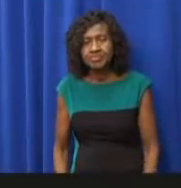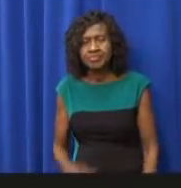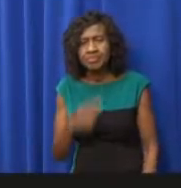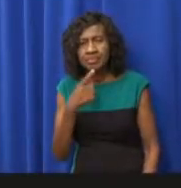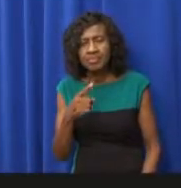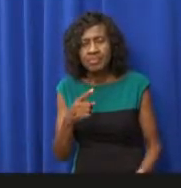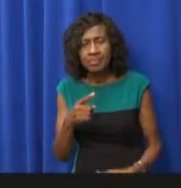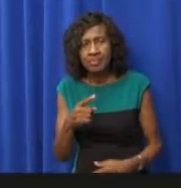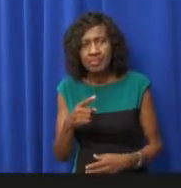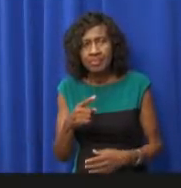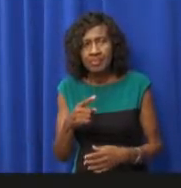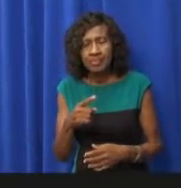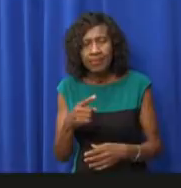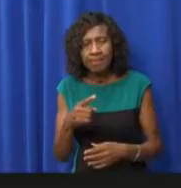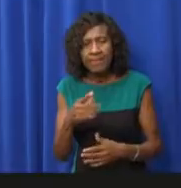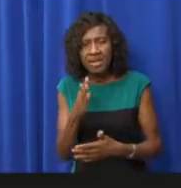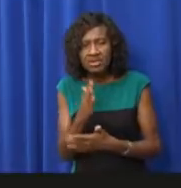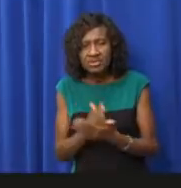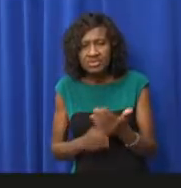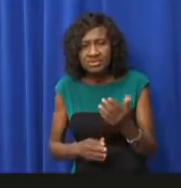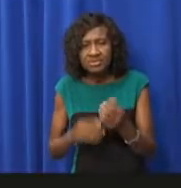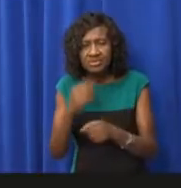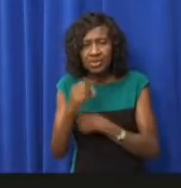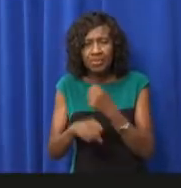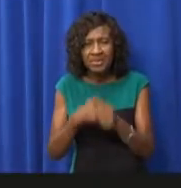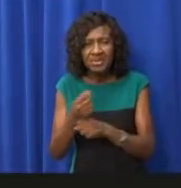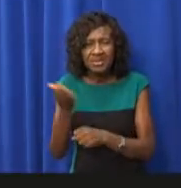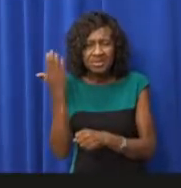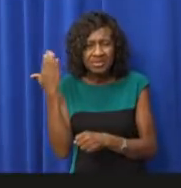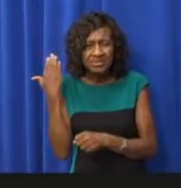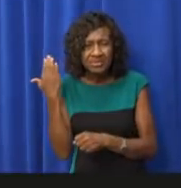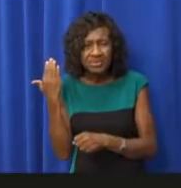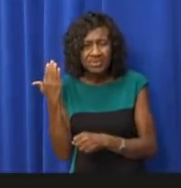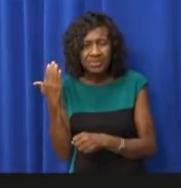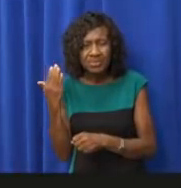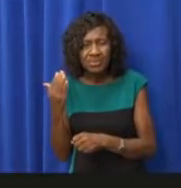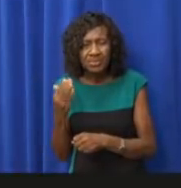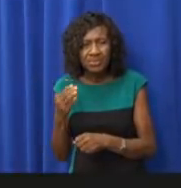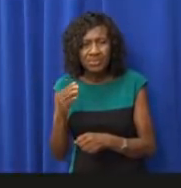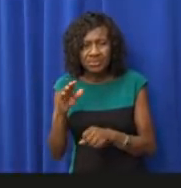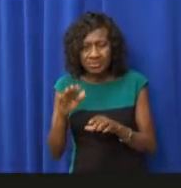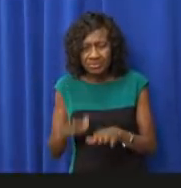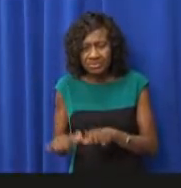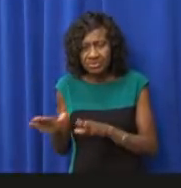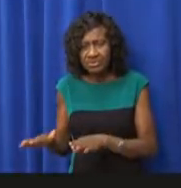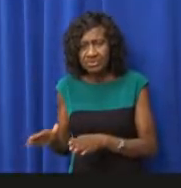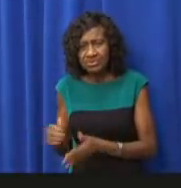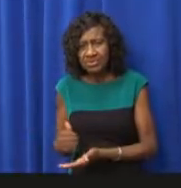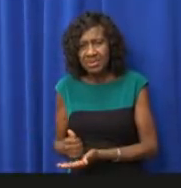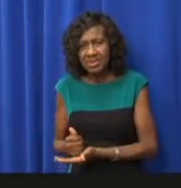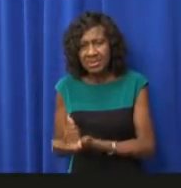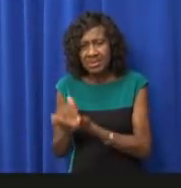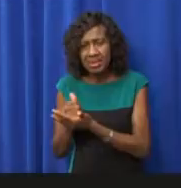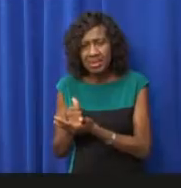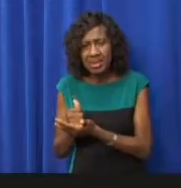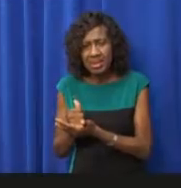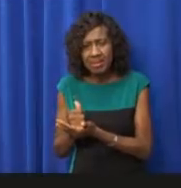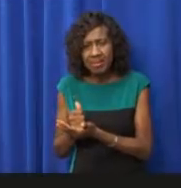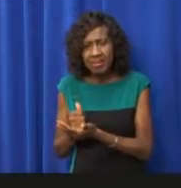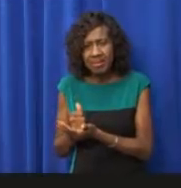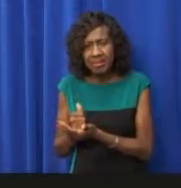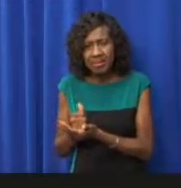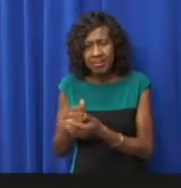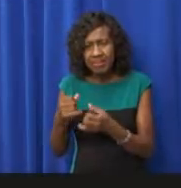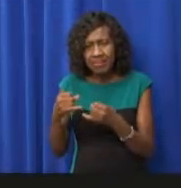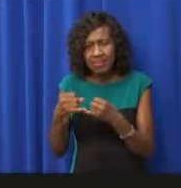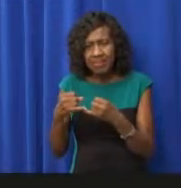the Kids Helpline, it just sounded familiar what Minister Seymour was talking about. Is this the same as the one set up for the Crisis Center that